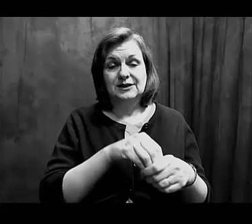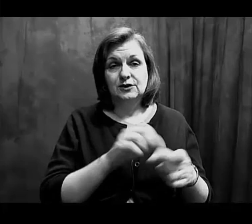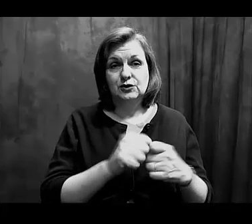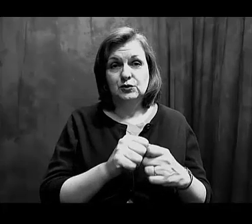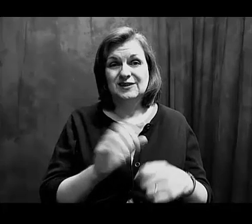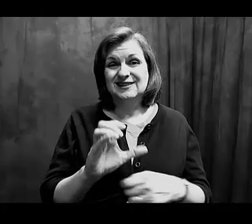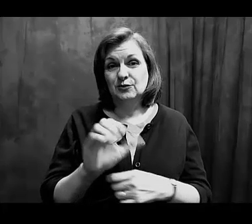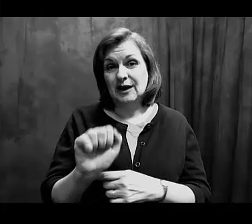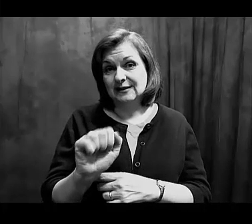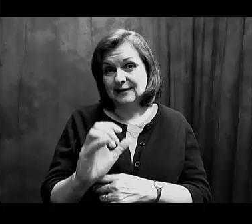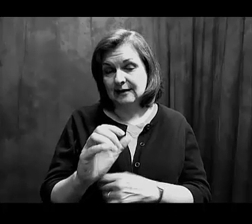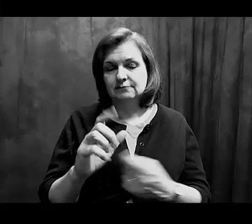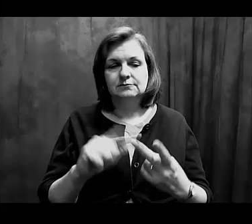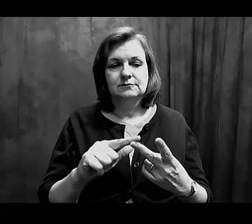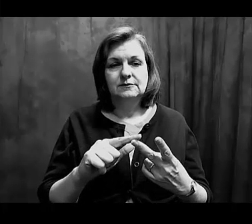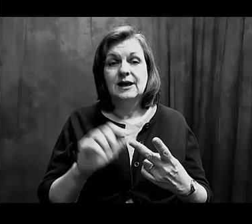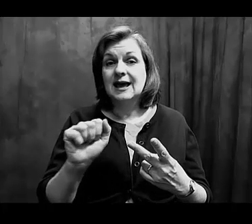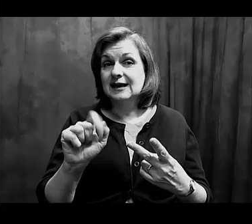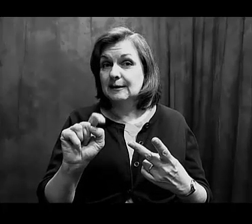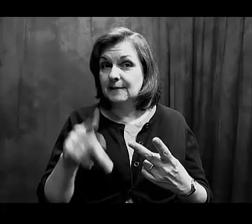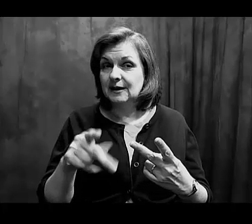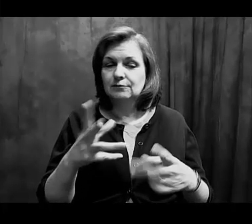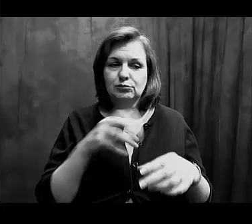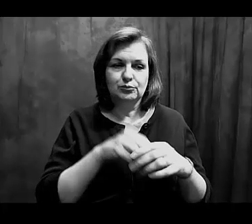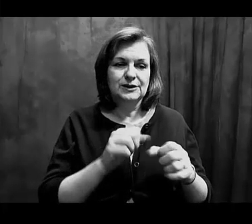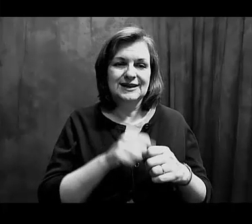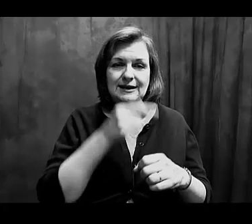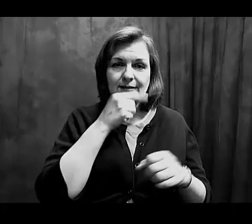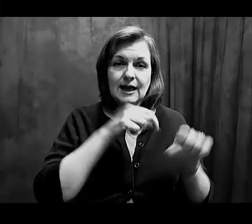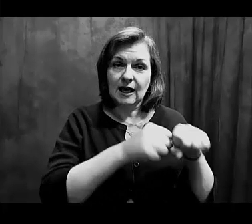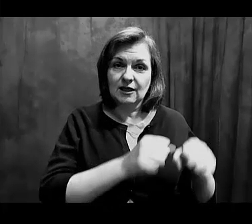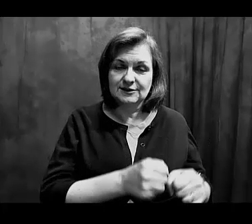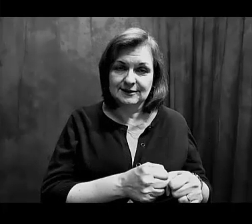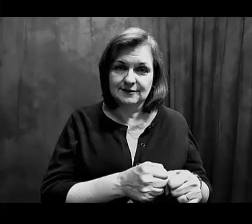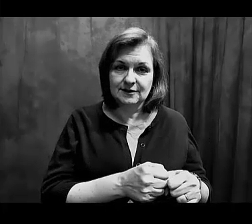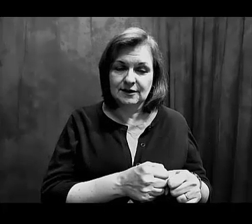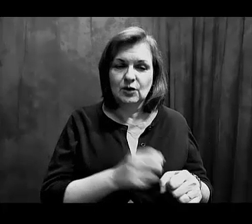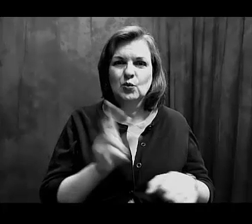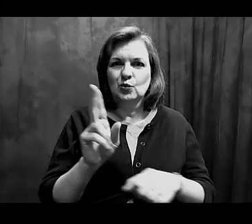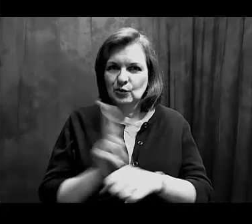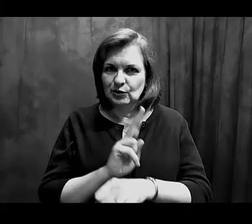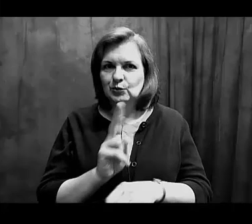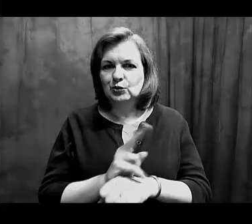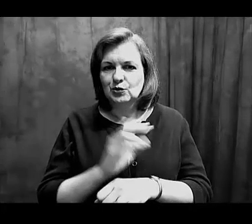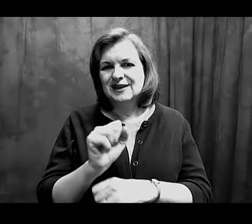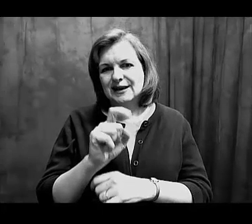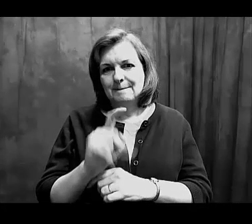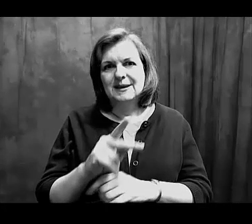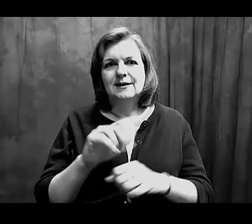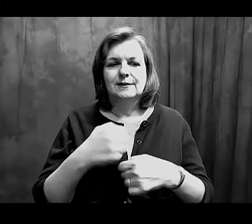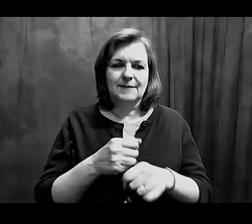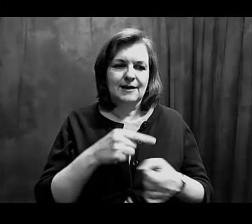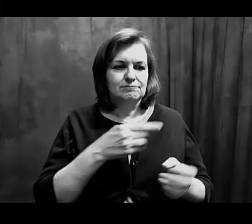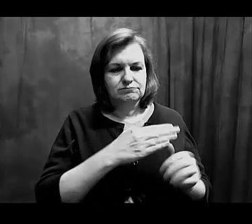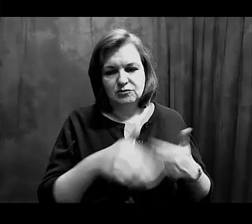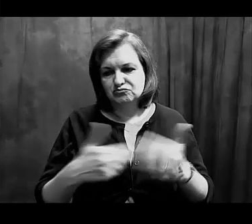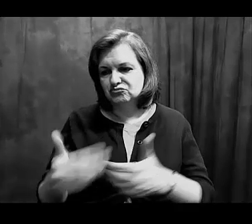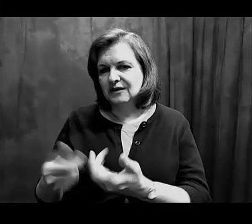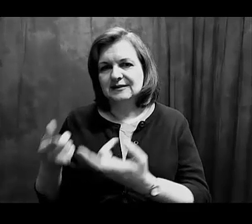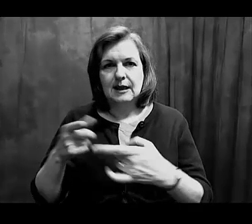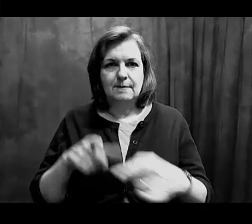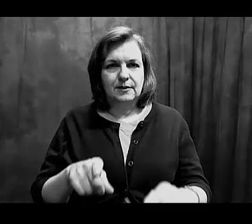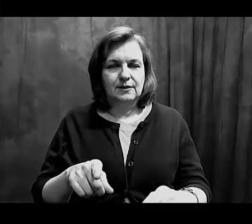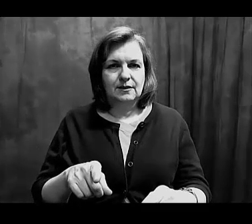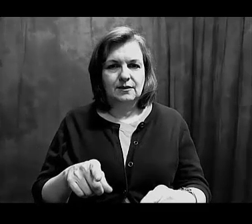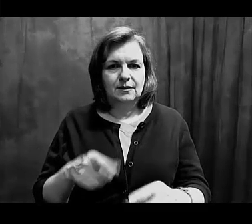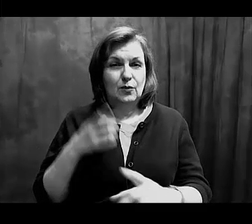Remember, ATP had to be put into citric acid cycle, into glycolysis, into all of these stages to